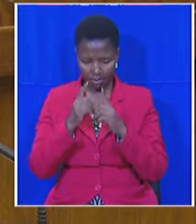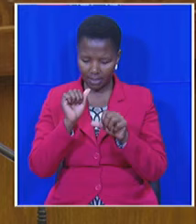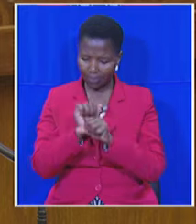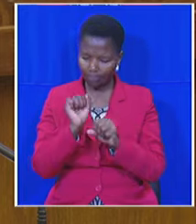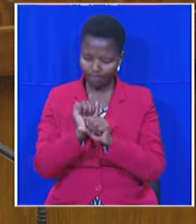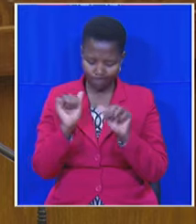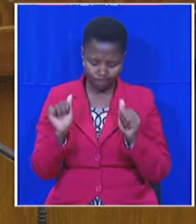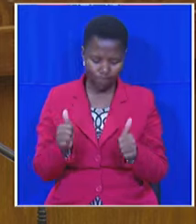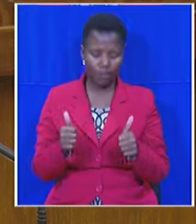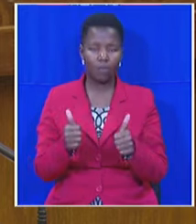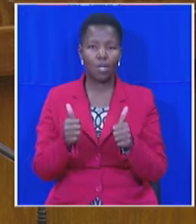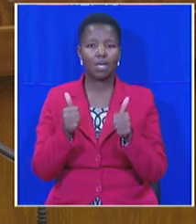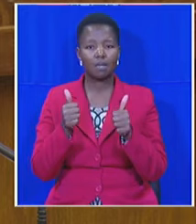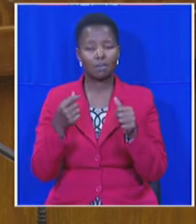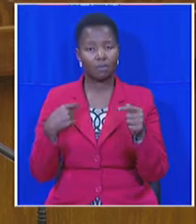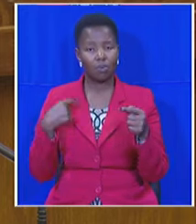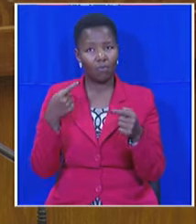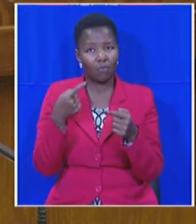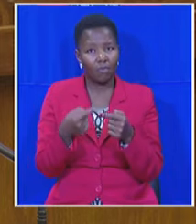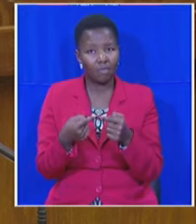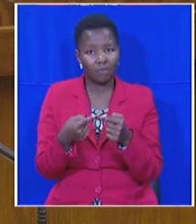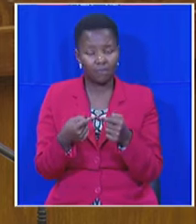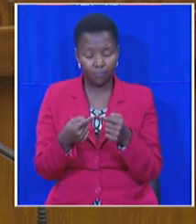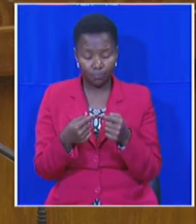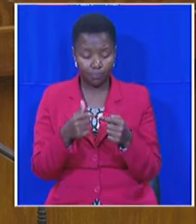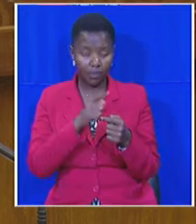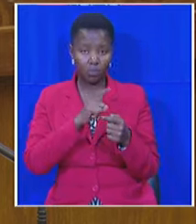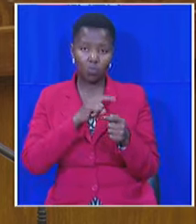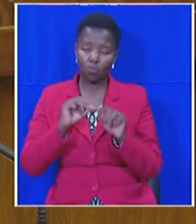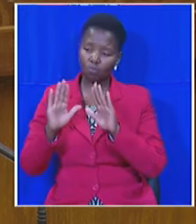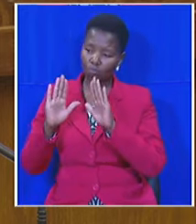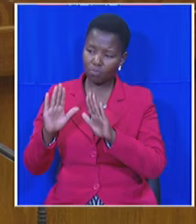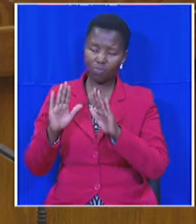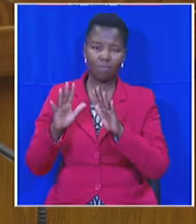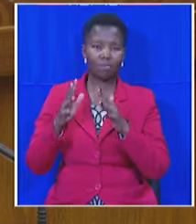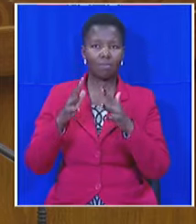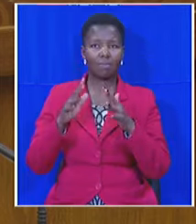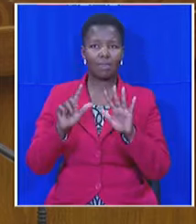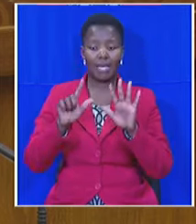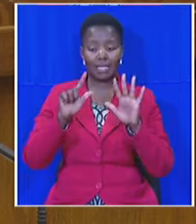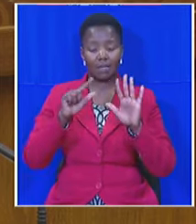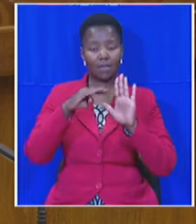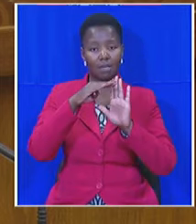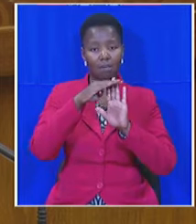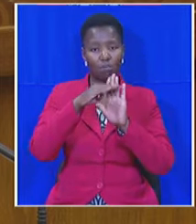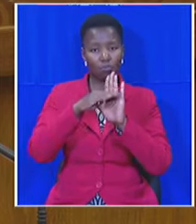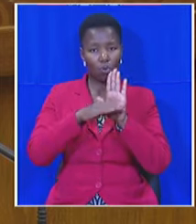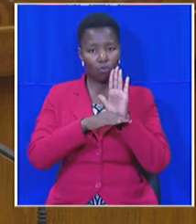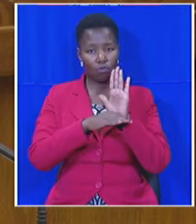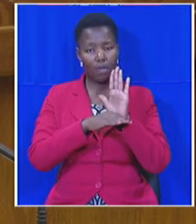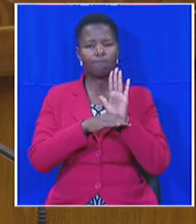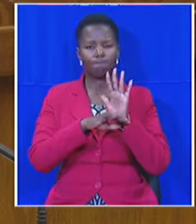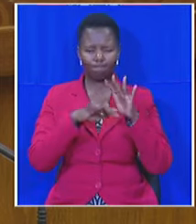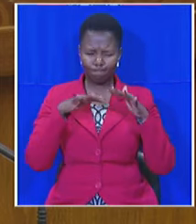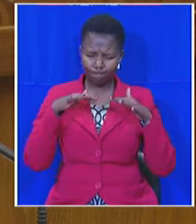standards. This is evidenced by its ability to carry out all the 7 programs in pursuit of the